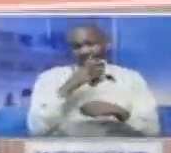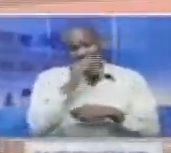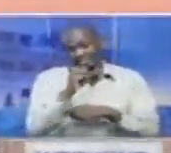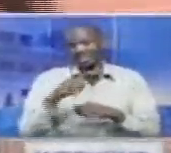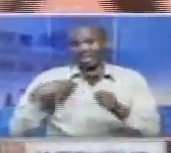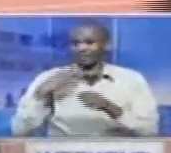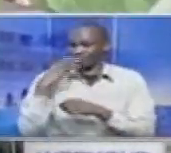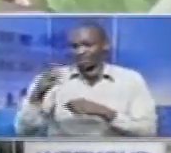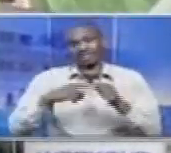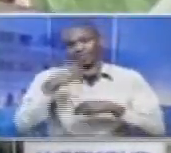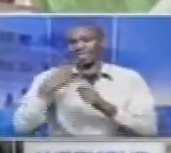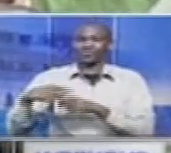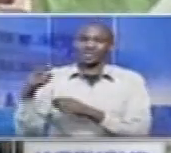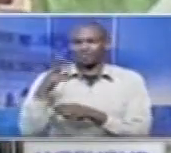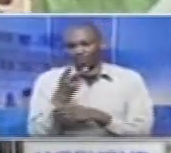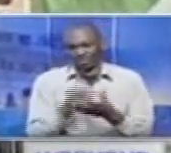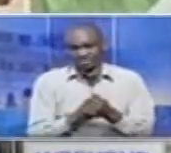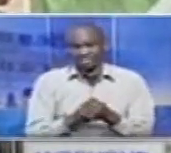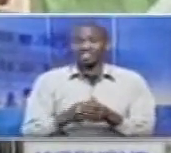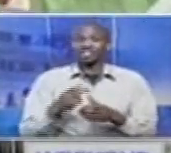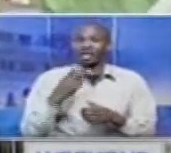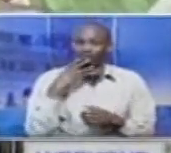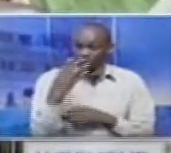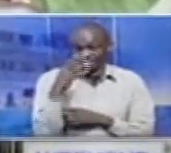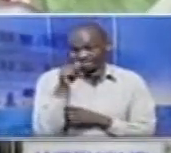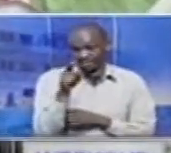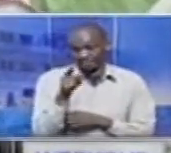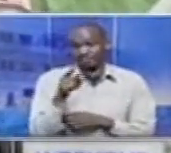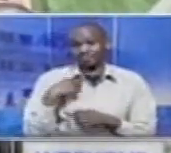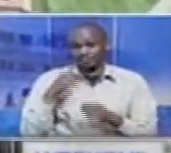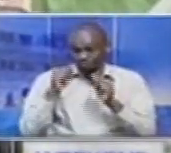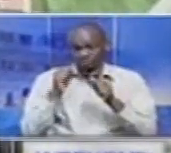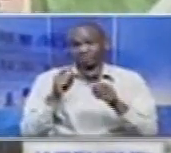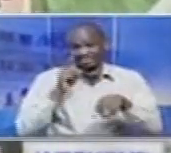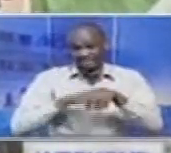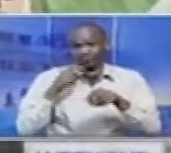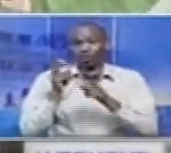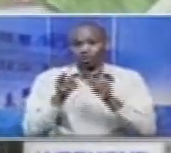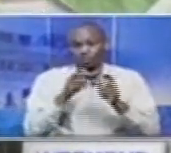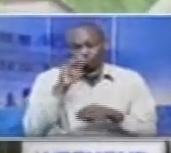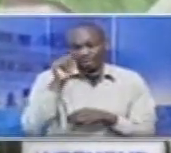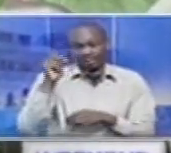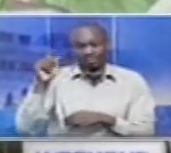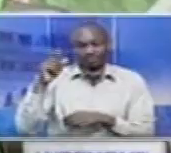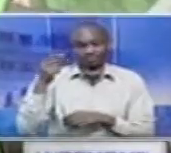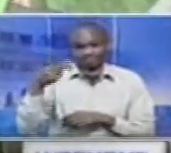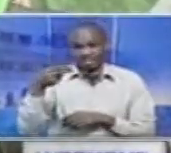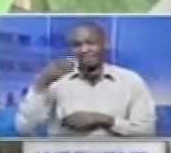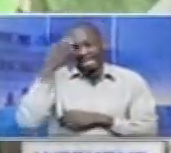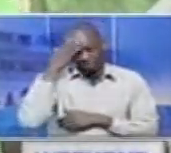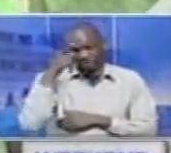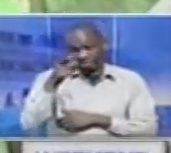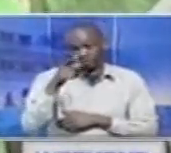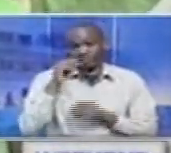400 meters races. Pitia 200, 400. Nasa kualifa hiyo time ya Commonwealth. Kwa sunajua hiyo ni speed